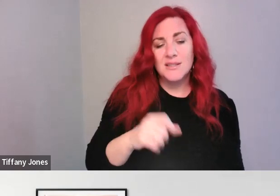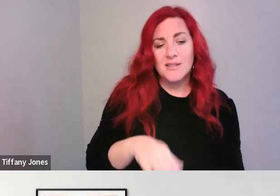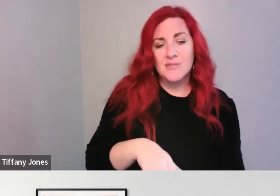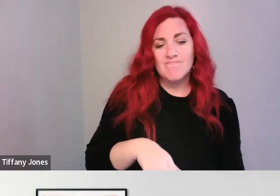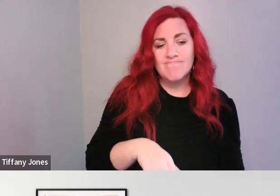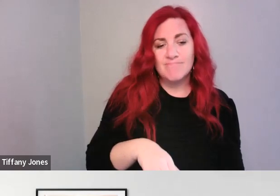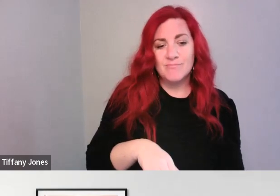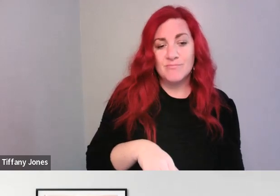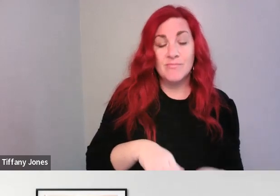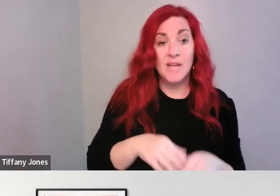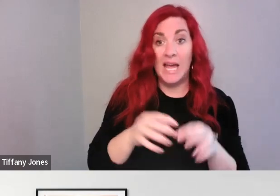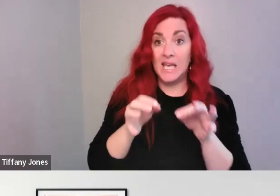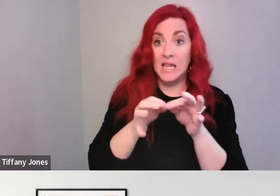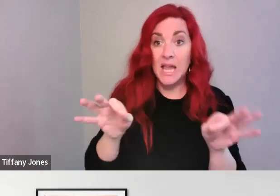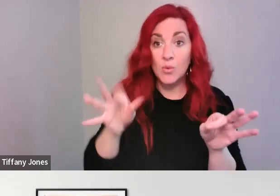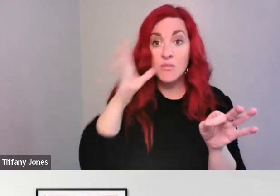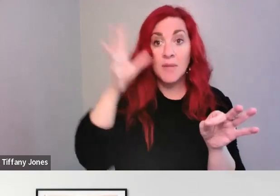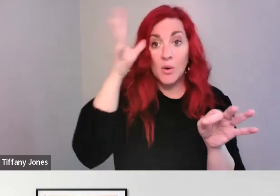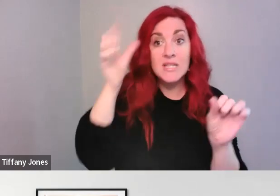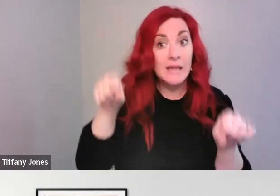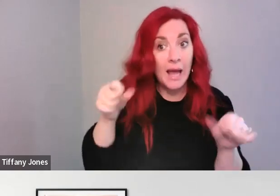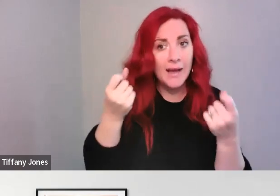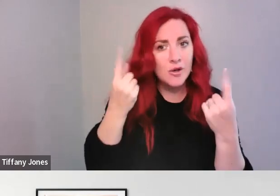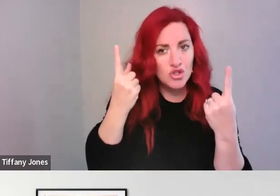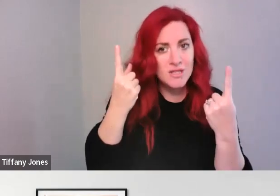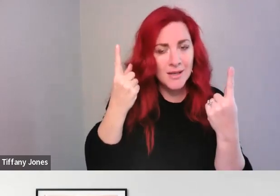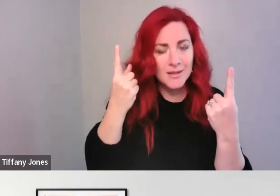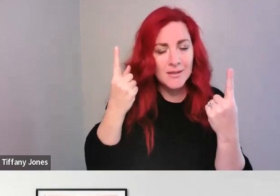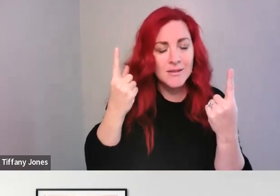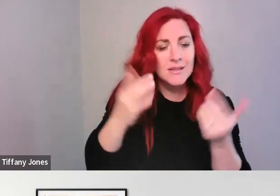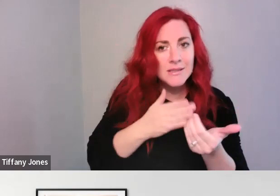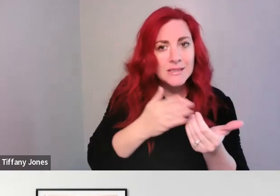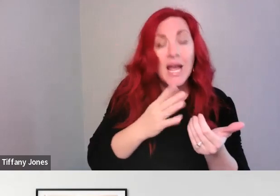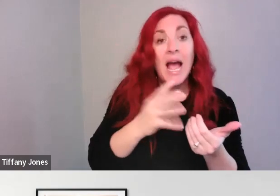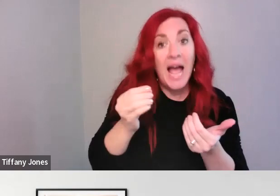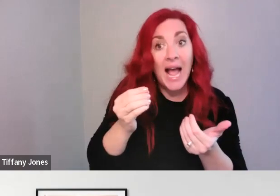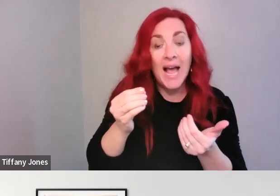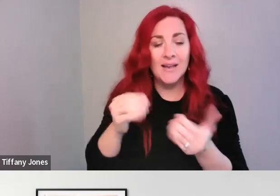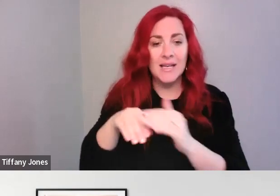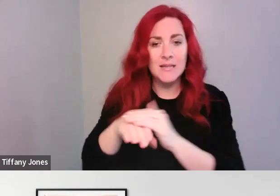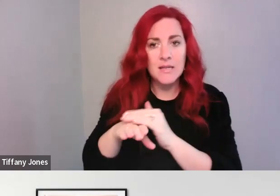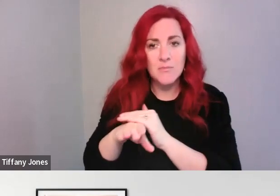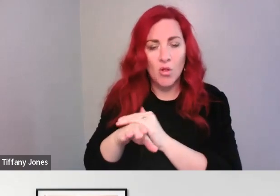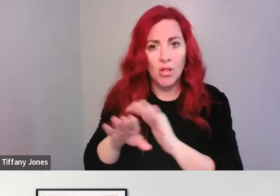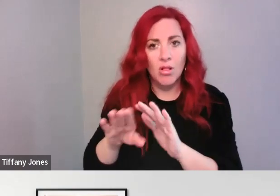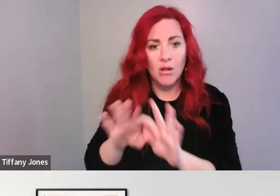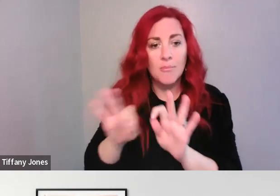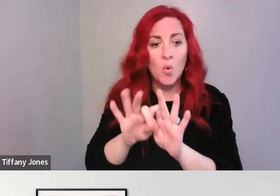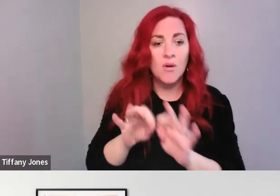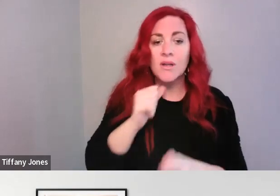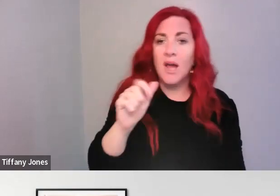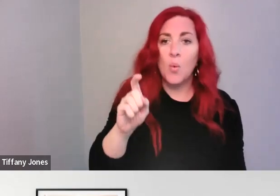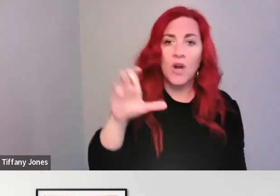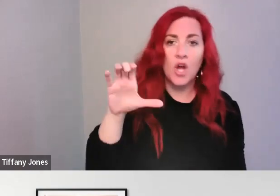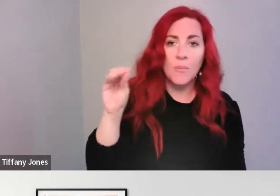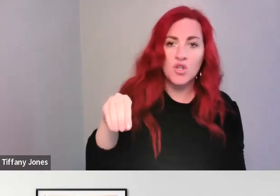in understandable language for parents, and we also try to make them really accessible. So I won't say 100% of our resources